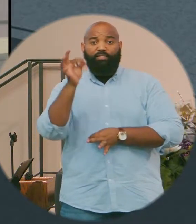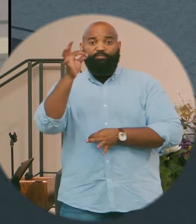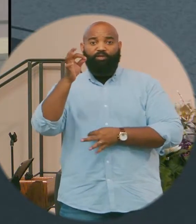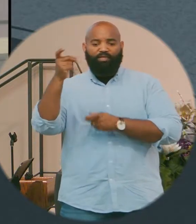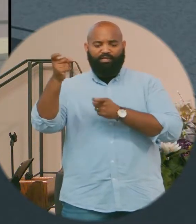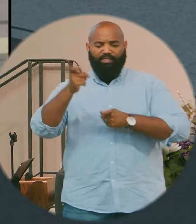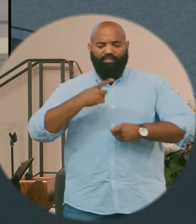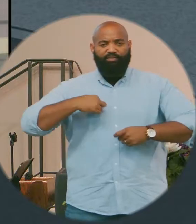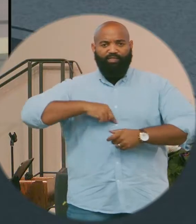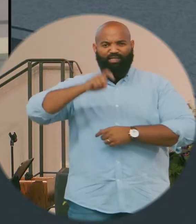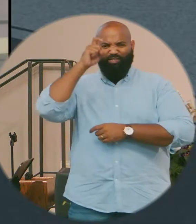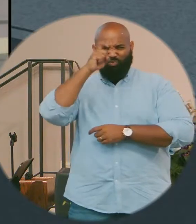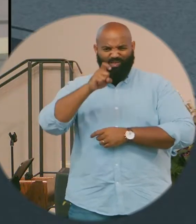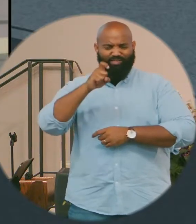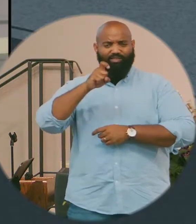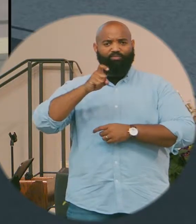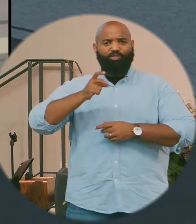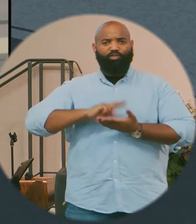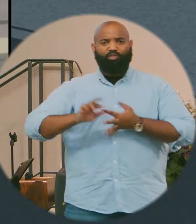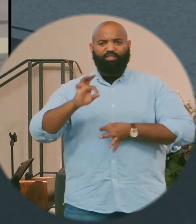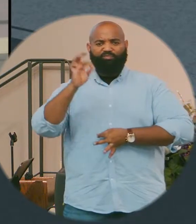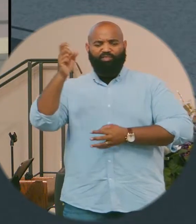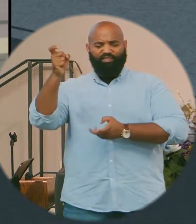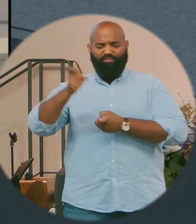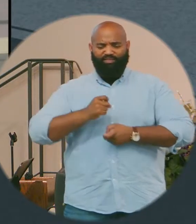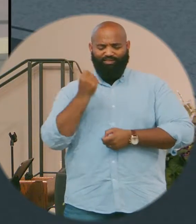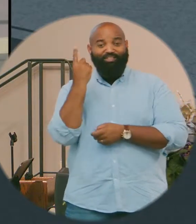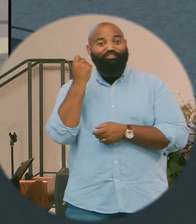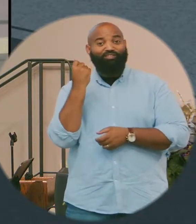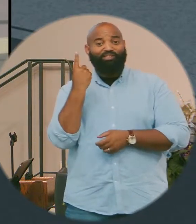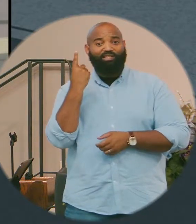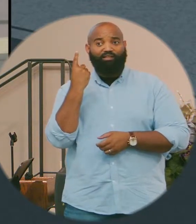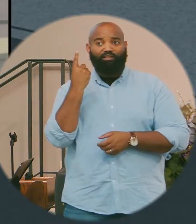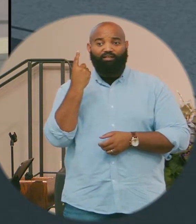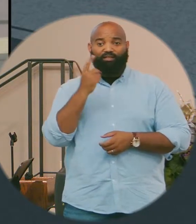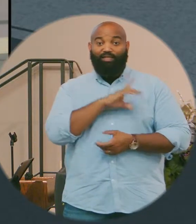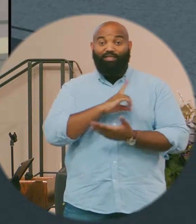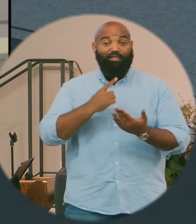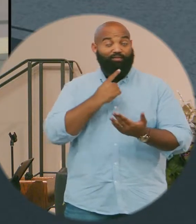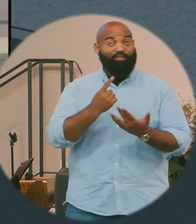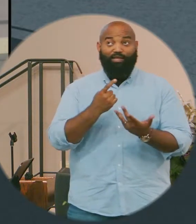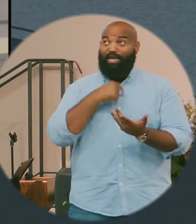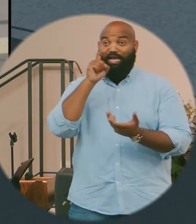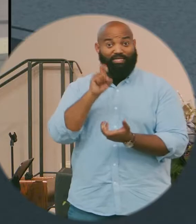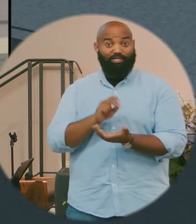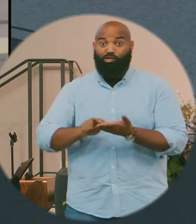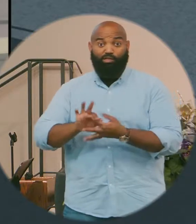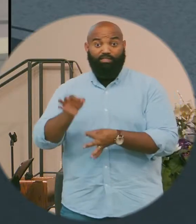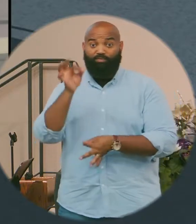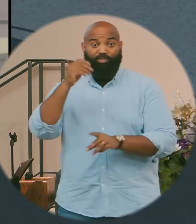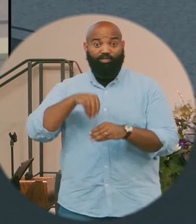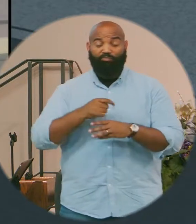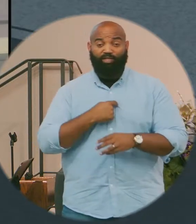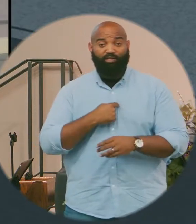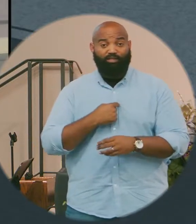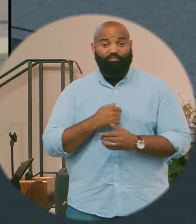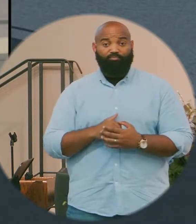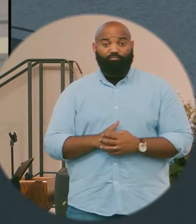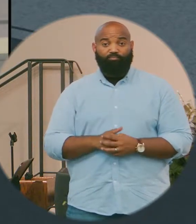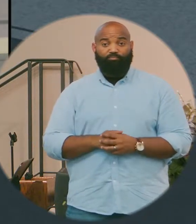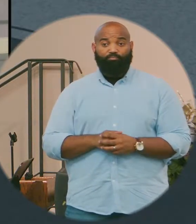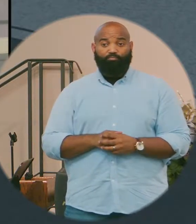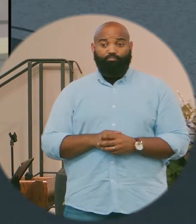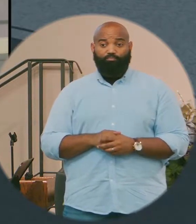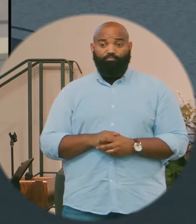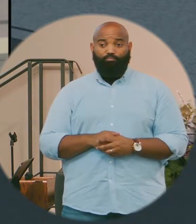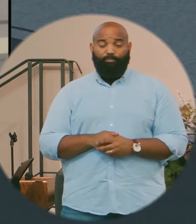time. He is the one that we get wisdom, understanding. He tells us what God wants us to hear. And